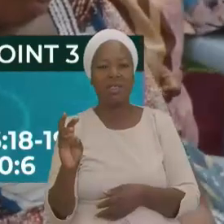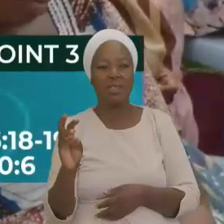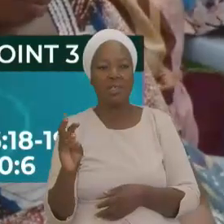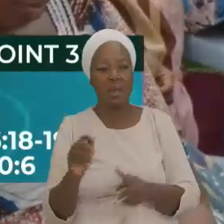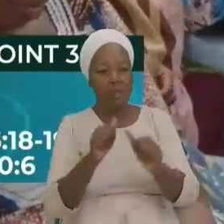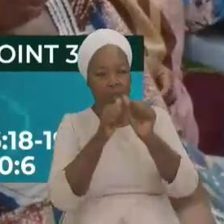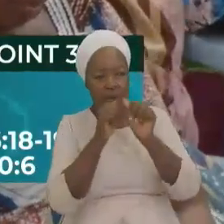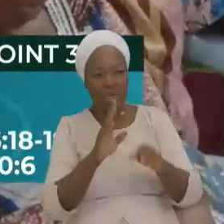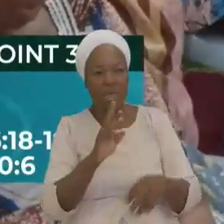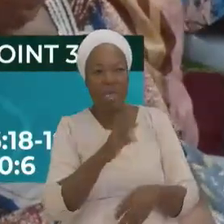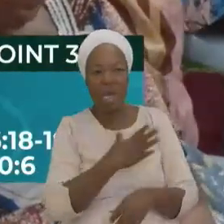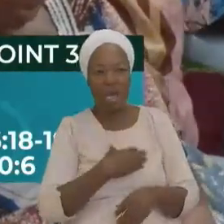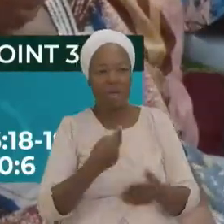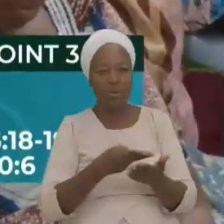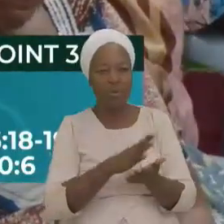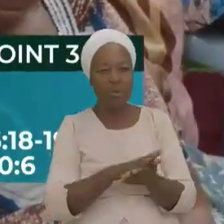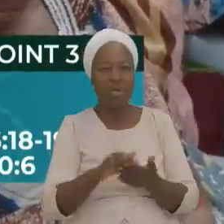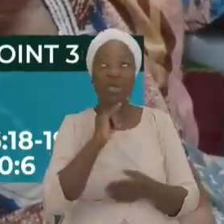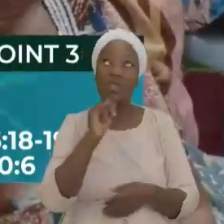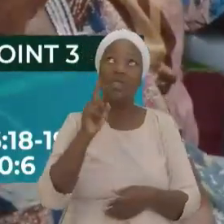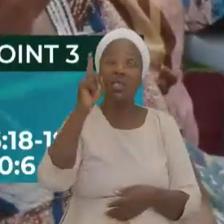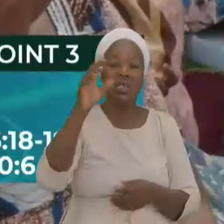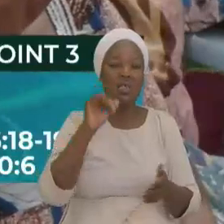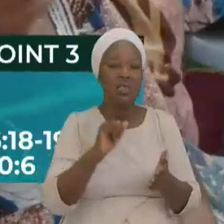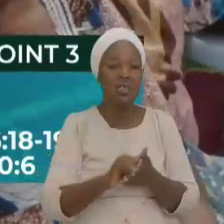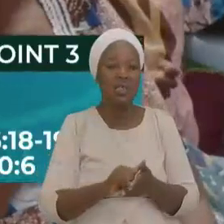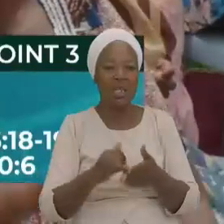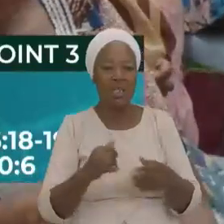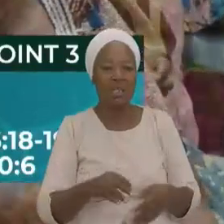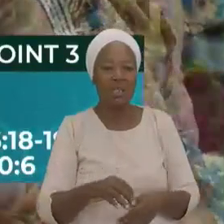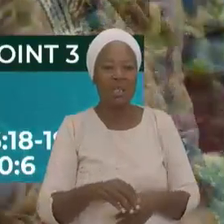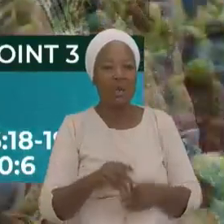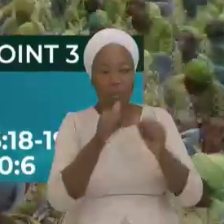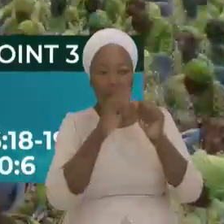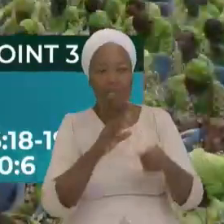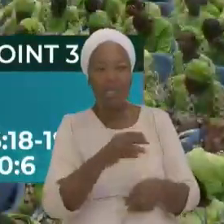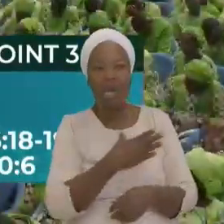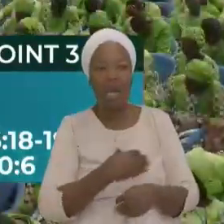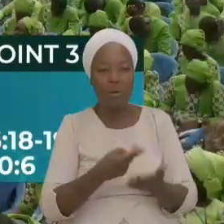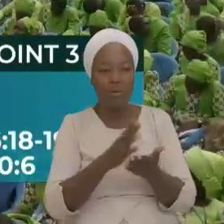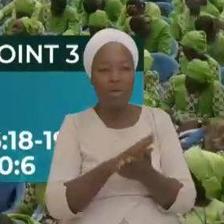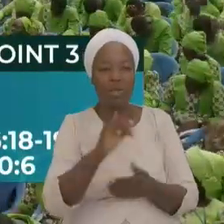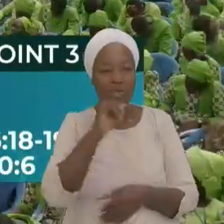blessed and holy is he that has part in the first resurrection.